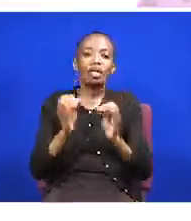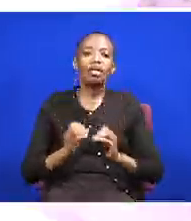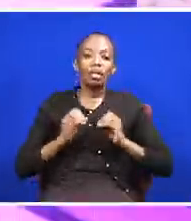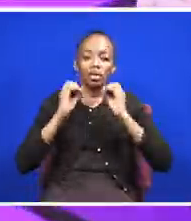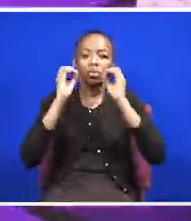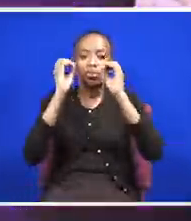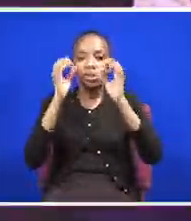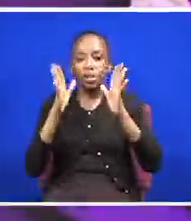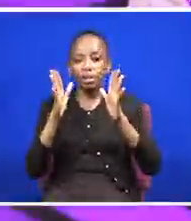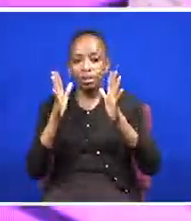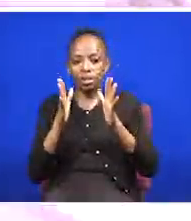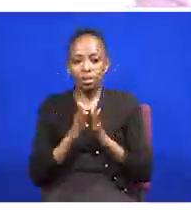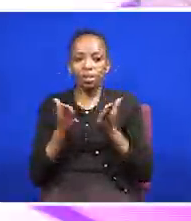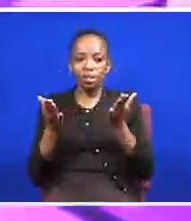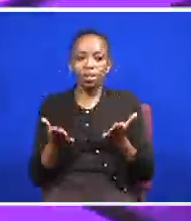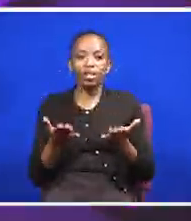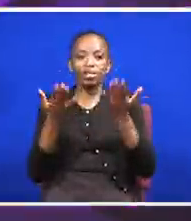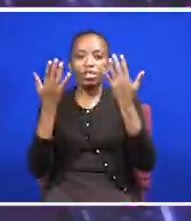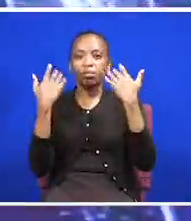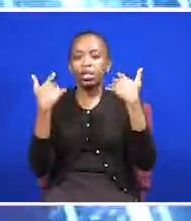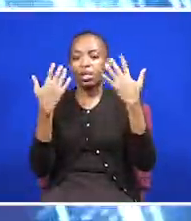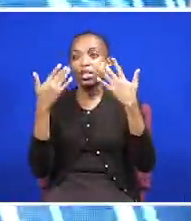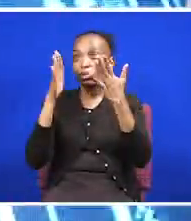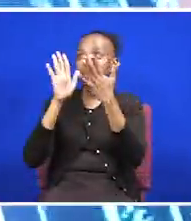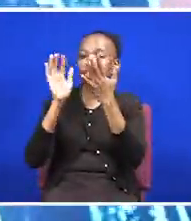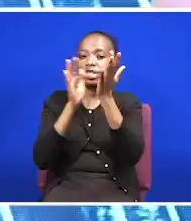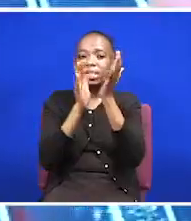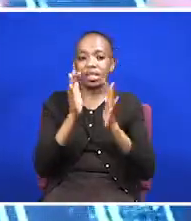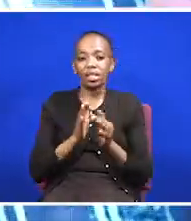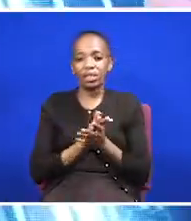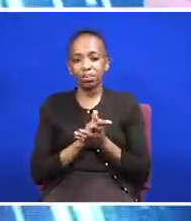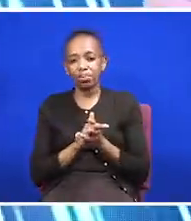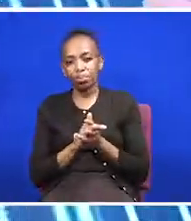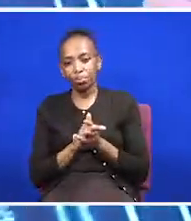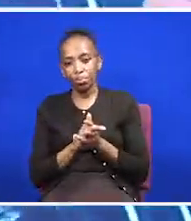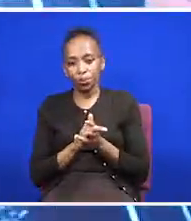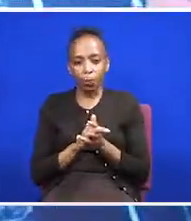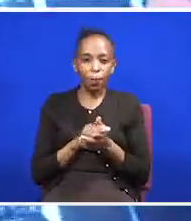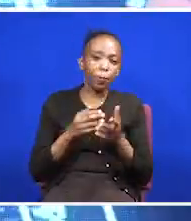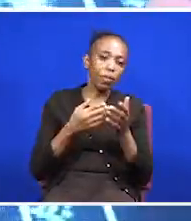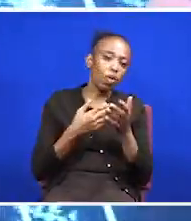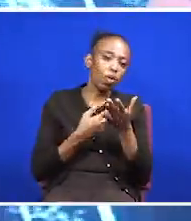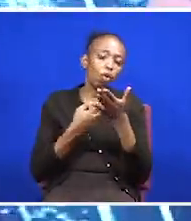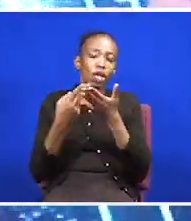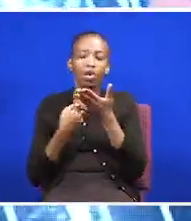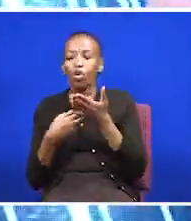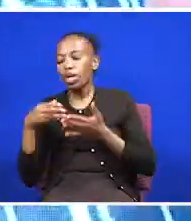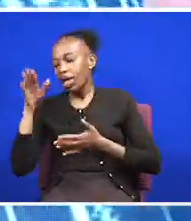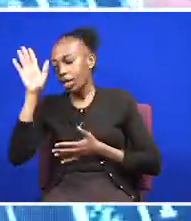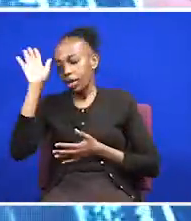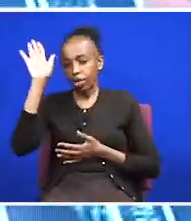Hallelujah. Come on, lift up your hands to Jesus. Lord, we glorify you.